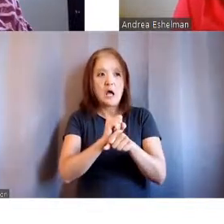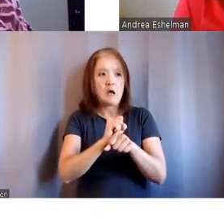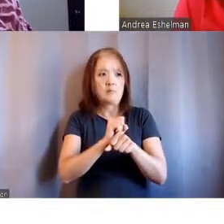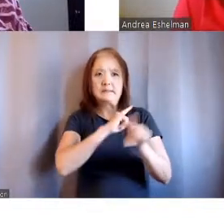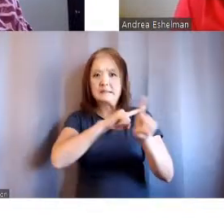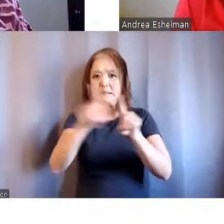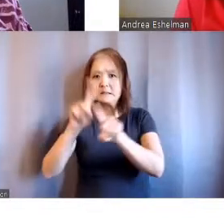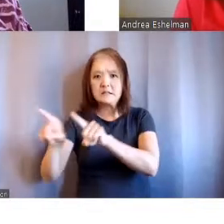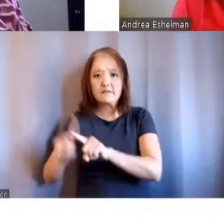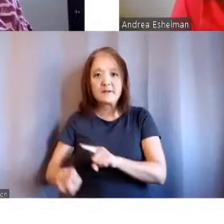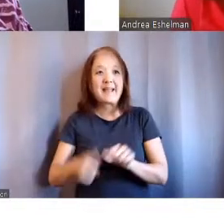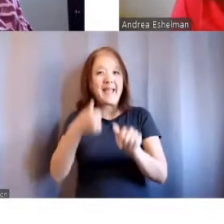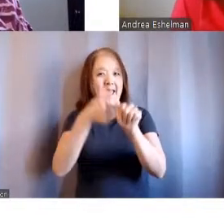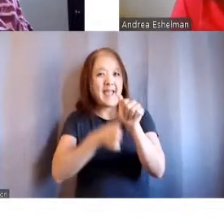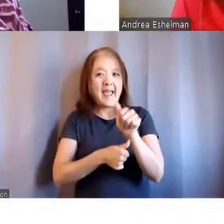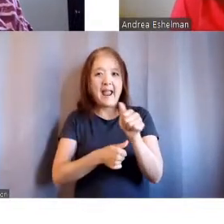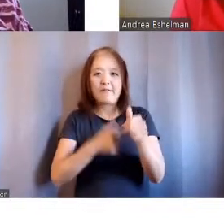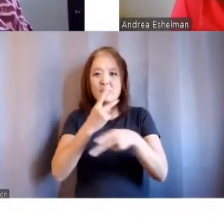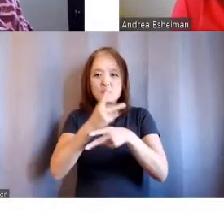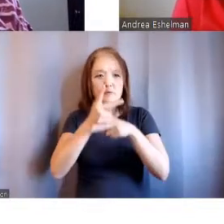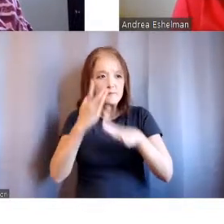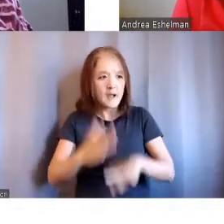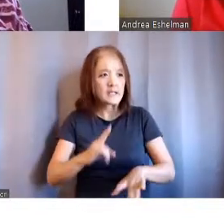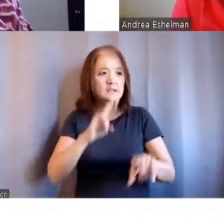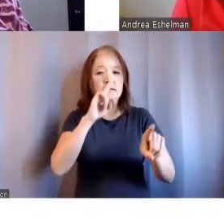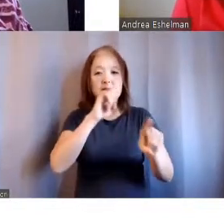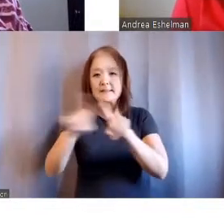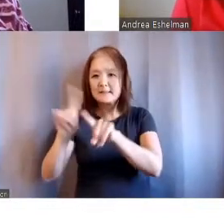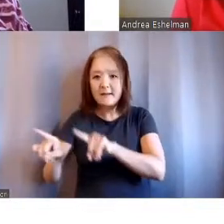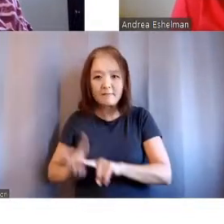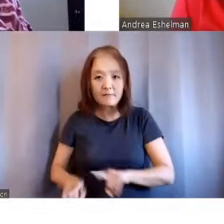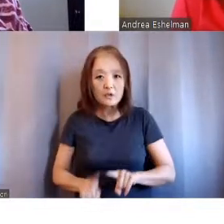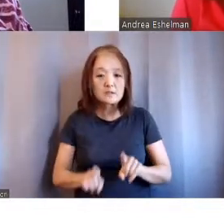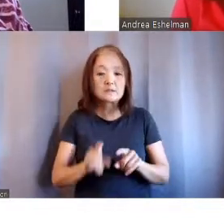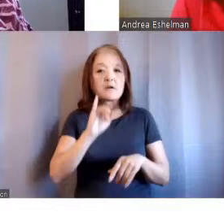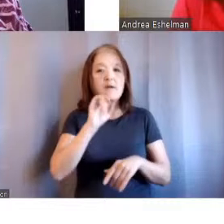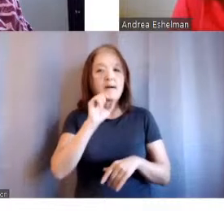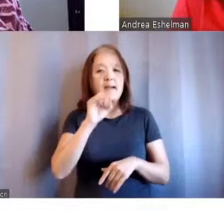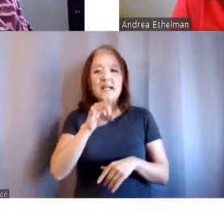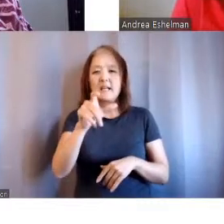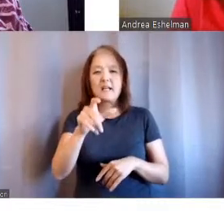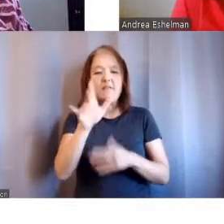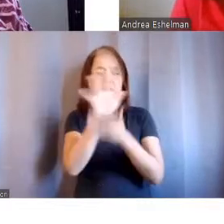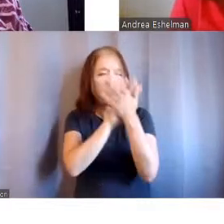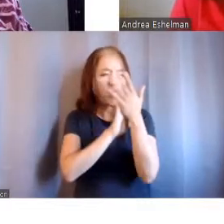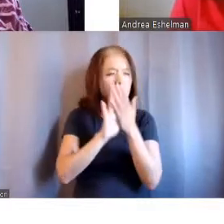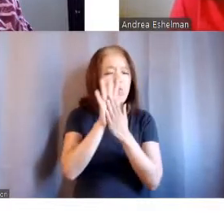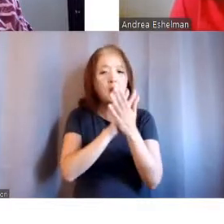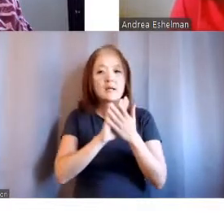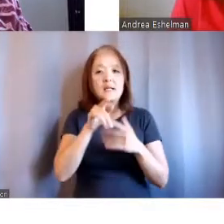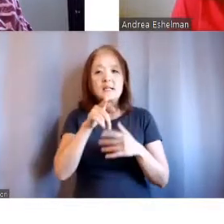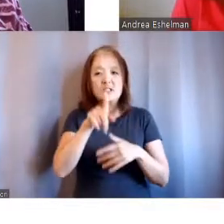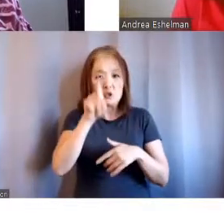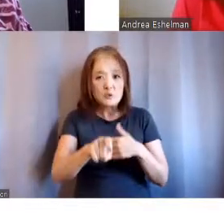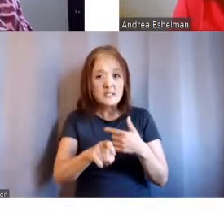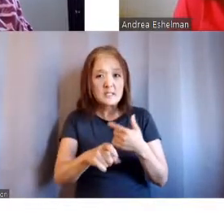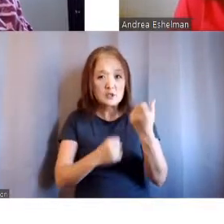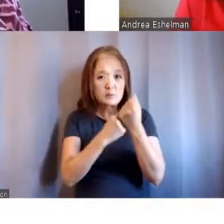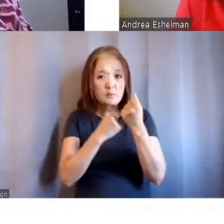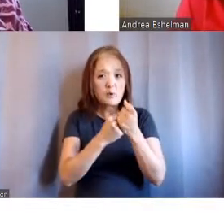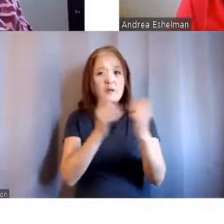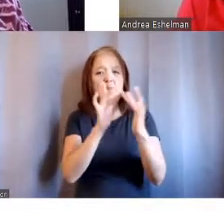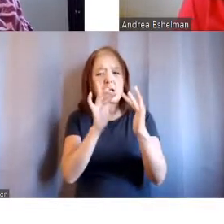Everybody's supervisor is different. And if you're not getting clarity and you need support, please reach out to your UNISERV director.